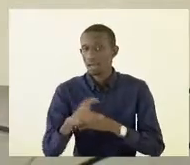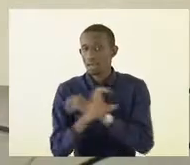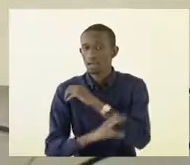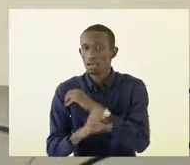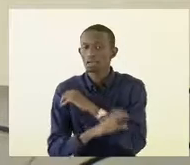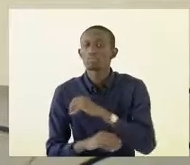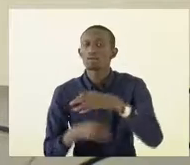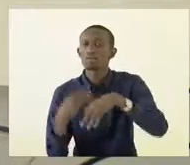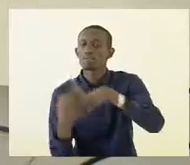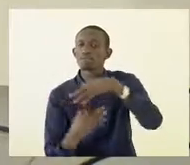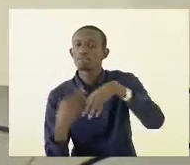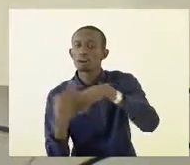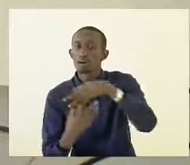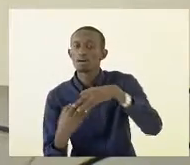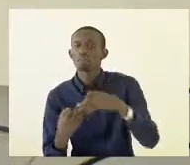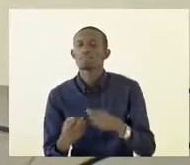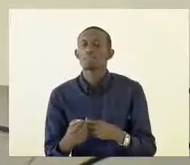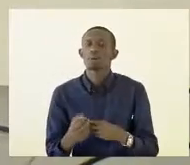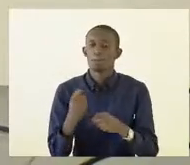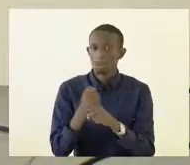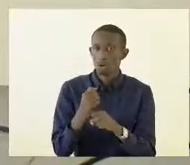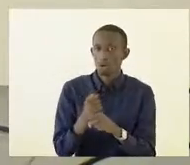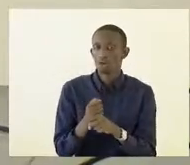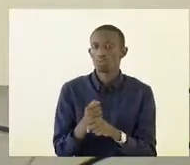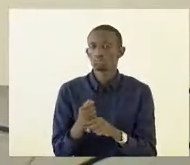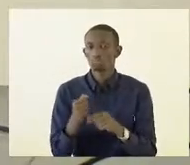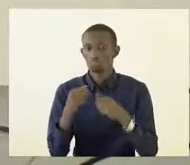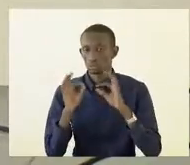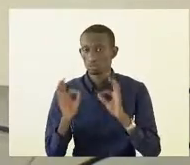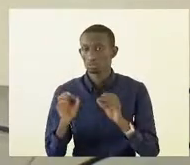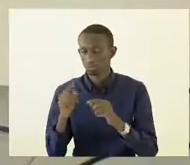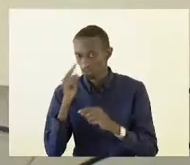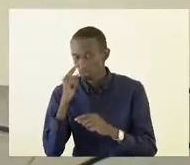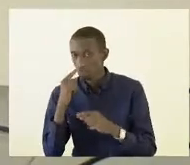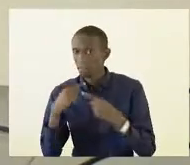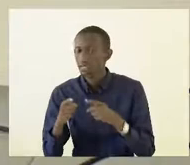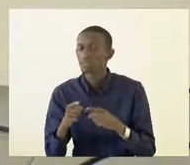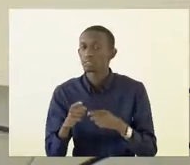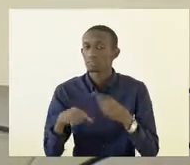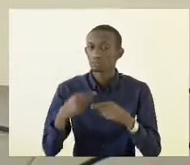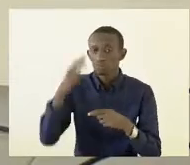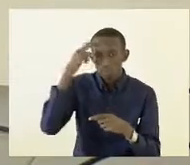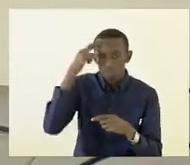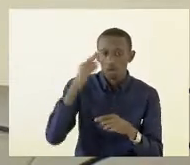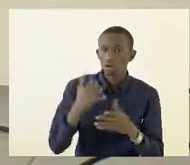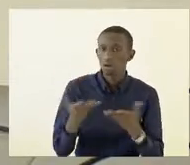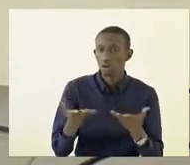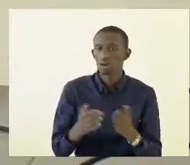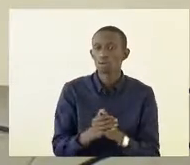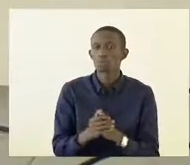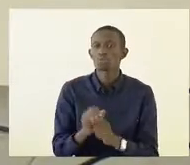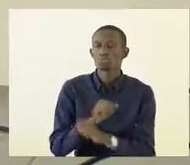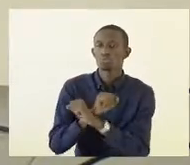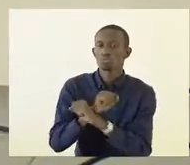have those cultural attachments to their environment and populations and resources? So they still use the oxen to